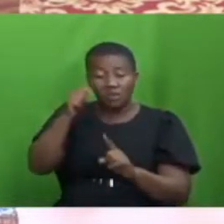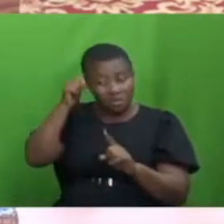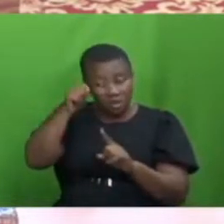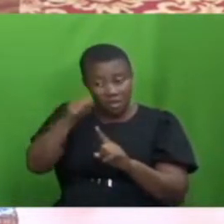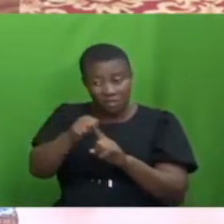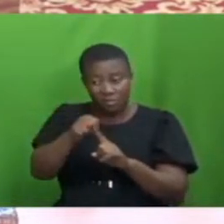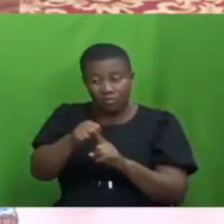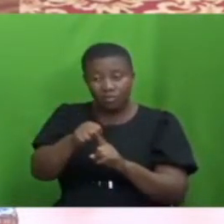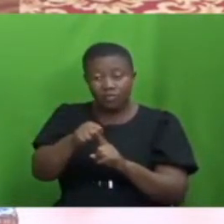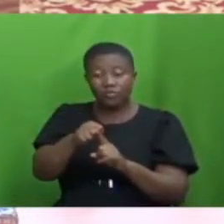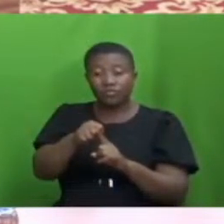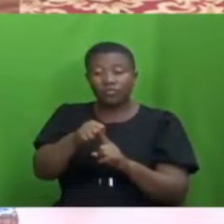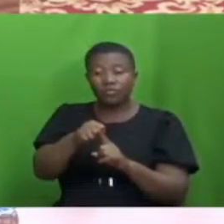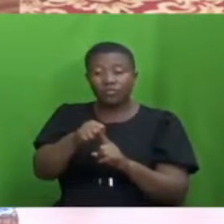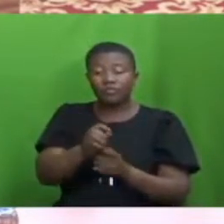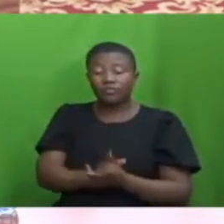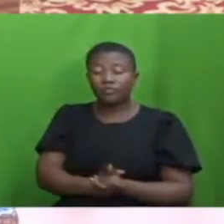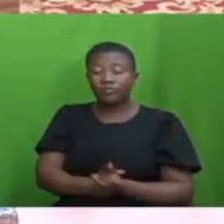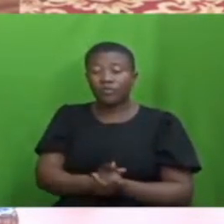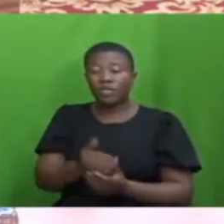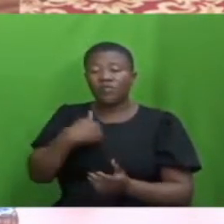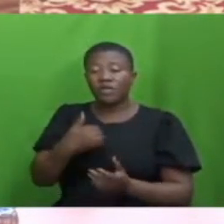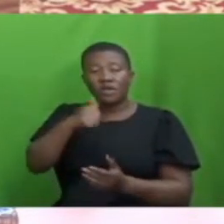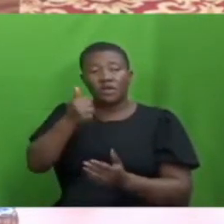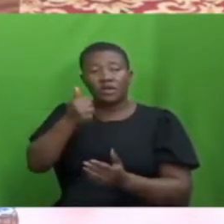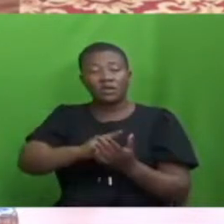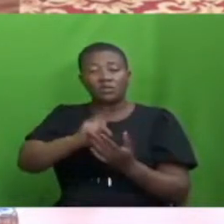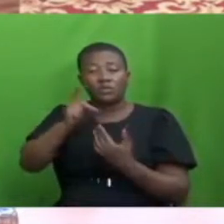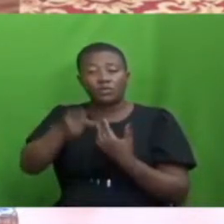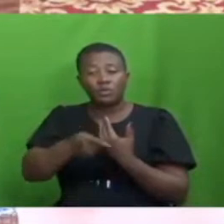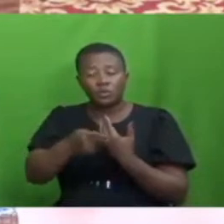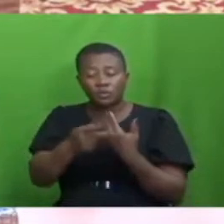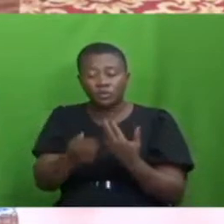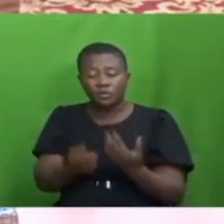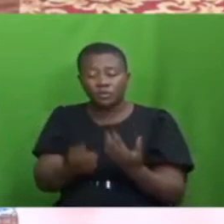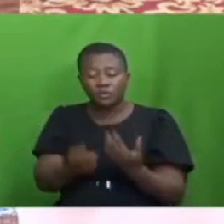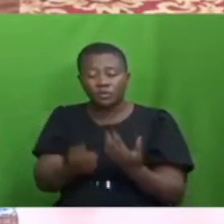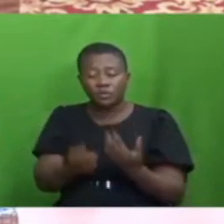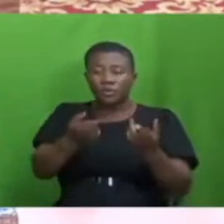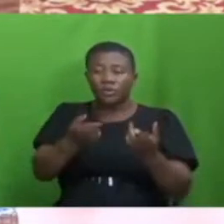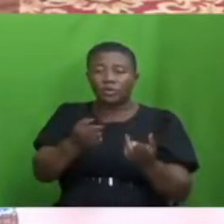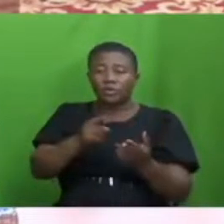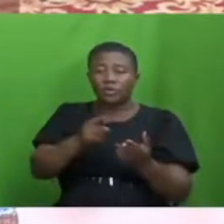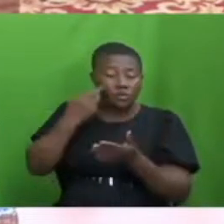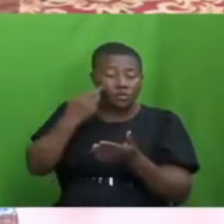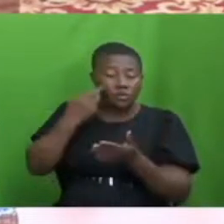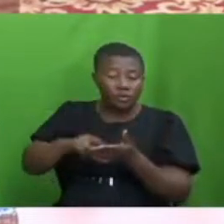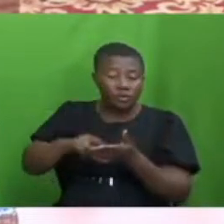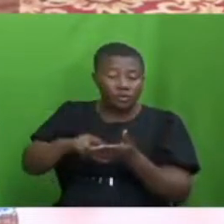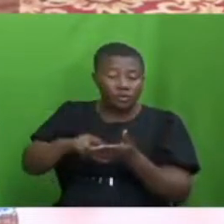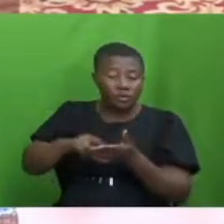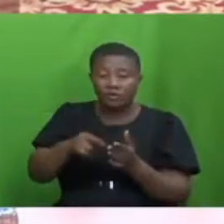Provide an update on the debt restructuring program, present a revised 2023